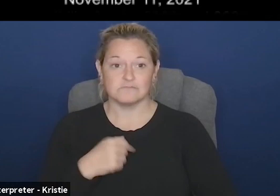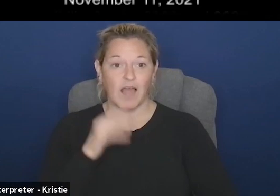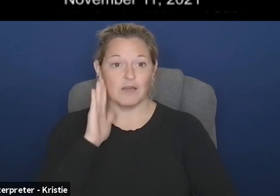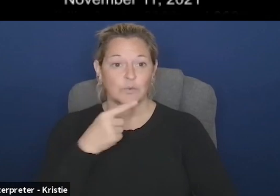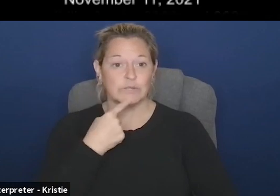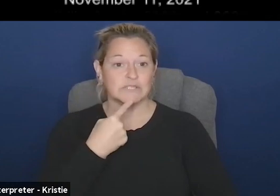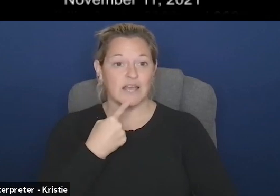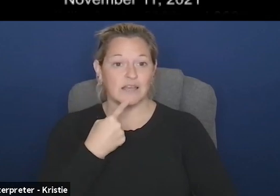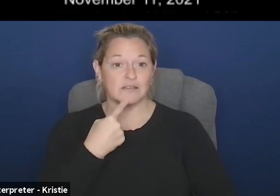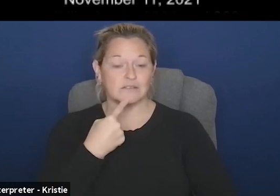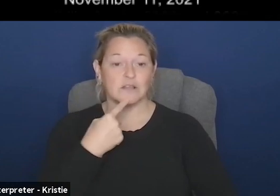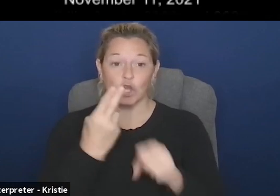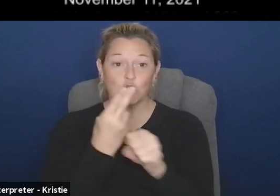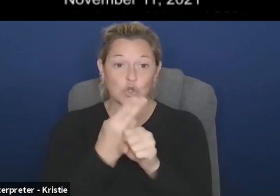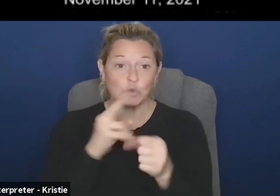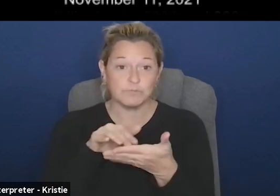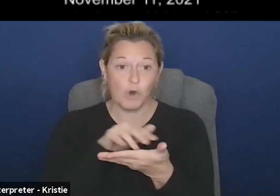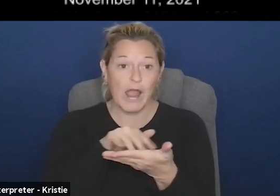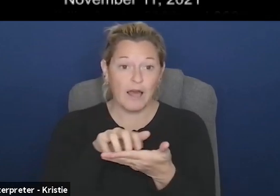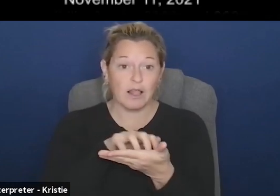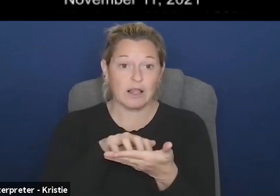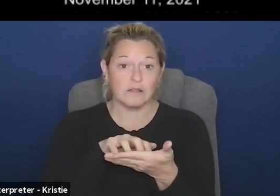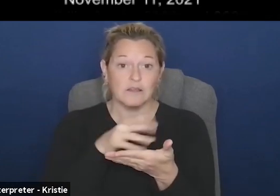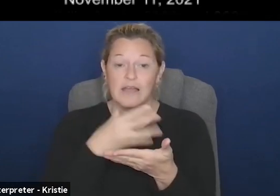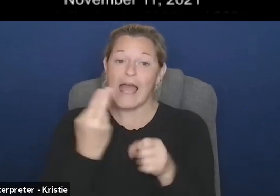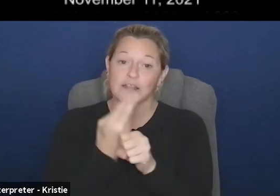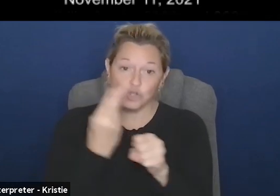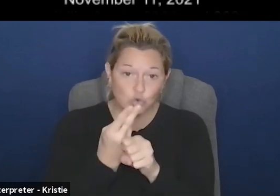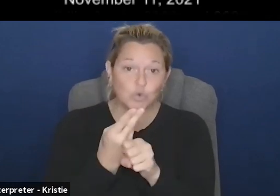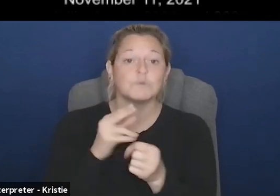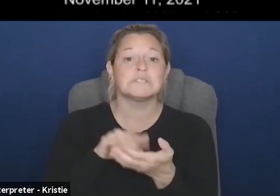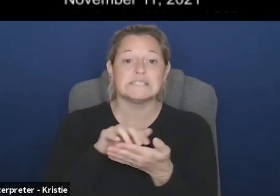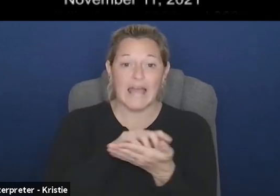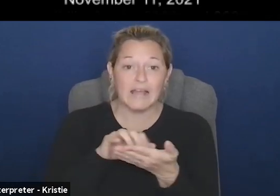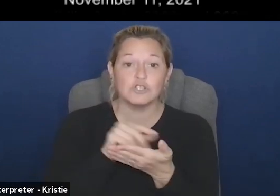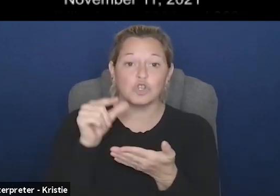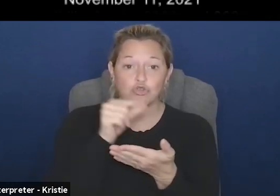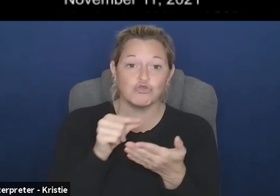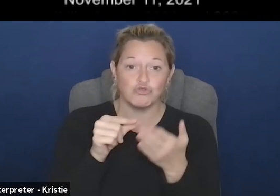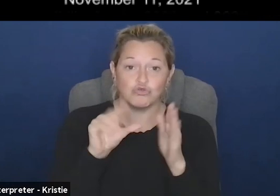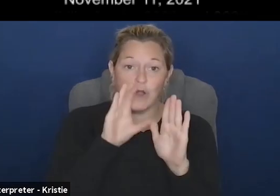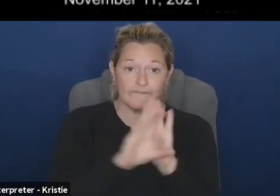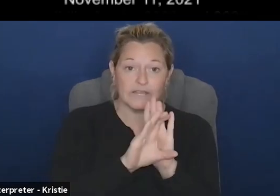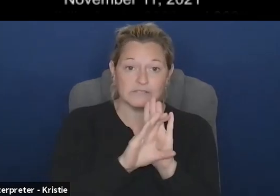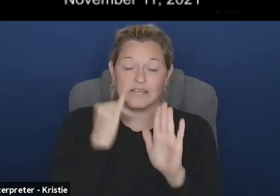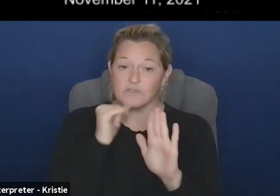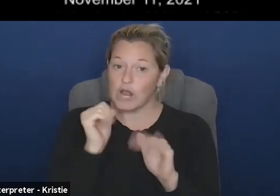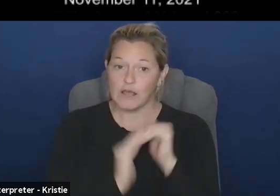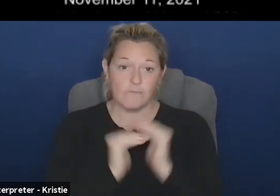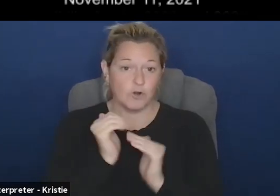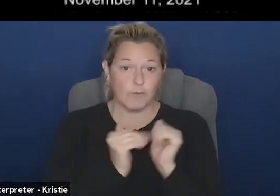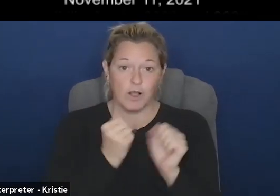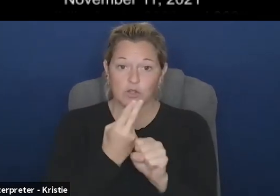learn, use Braille and use tactile graphics as much as possible. Learn. If you're not comfortable with Braille,